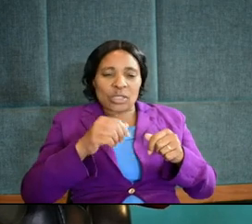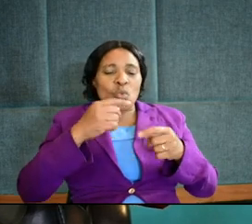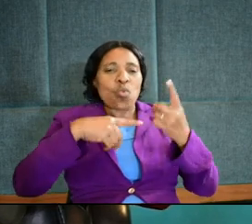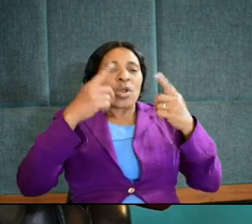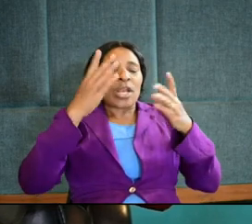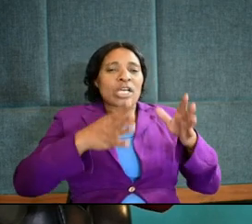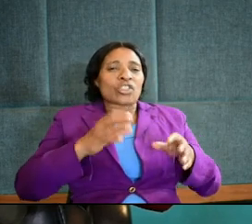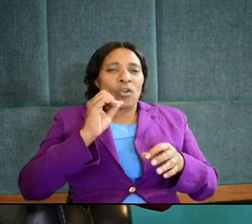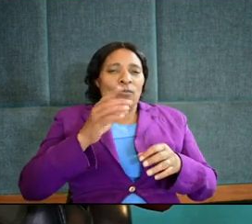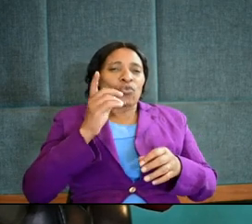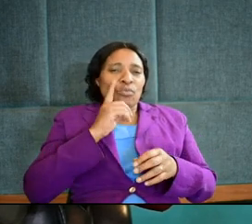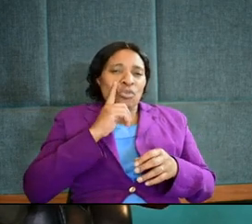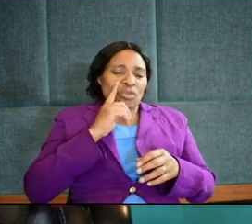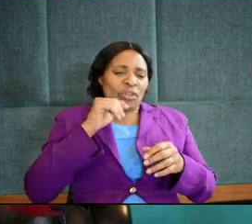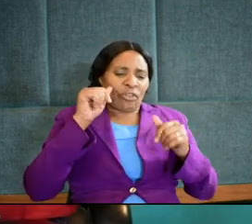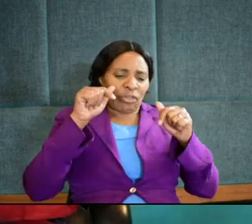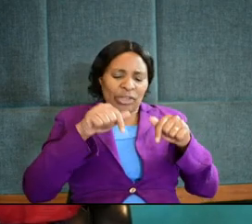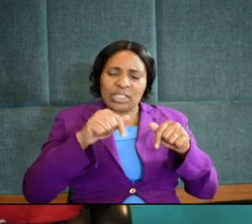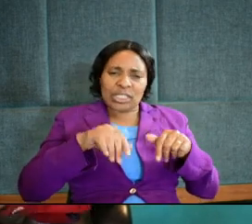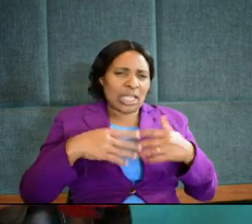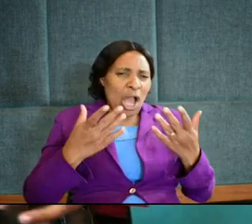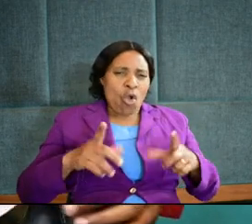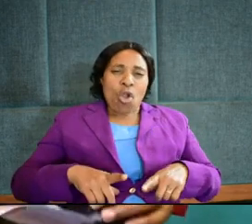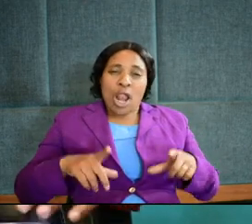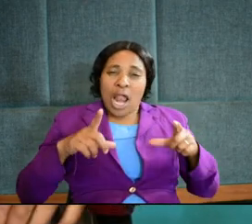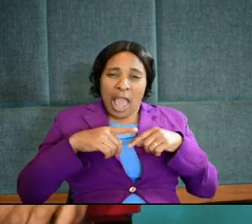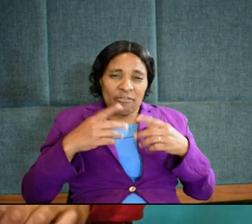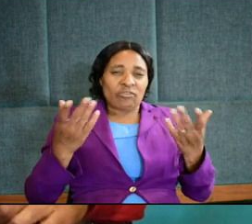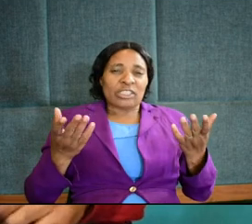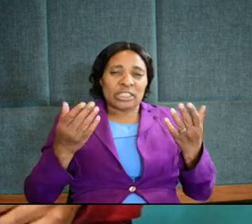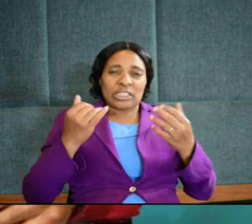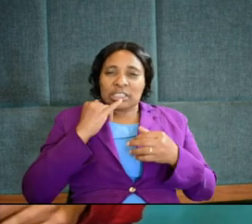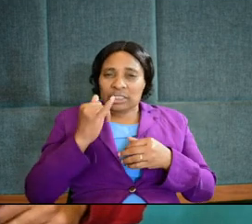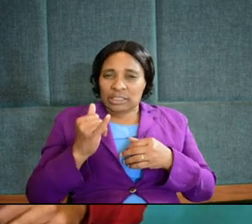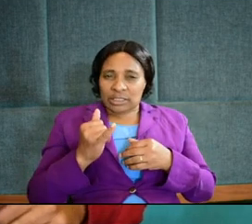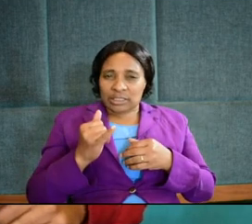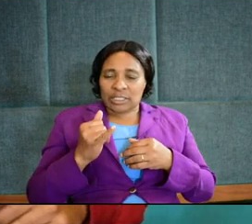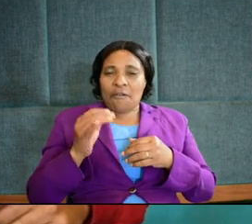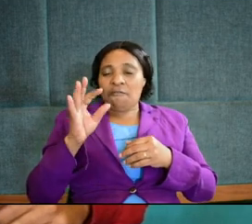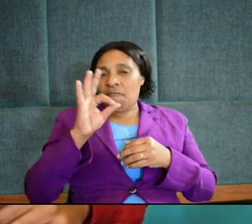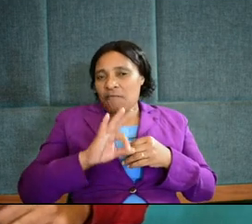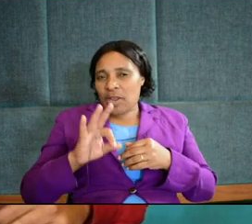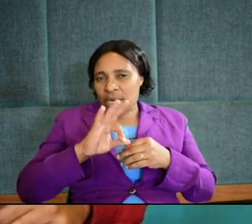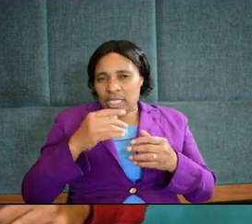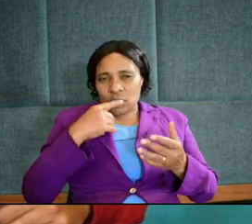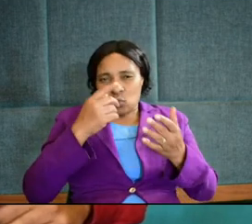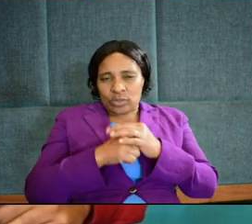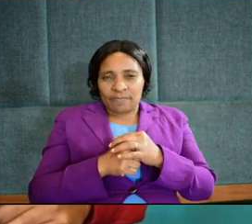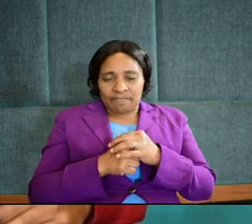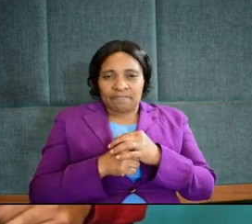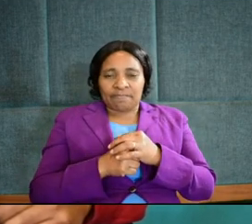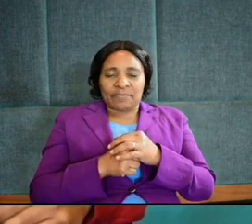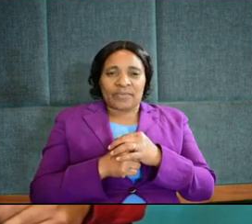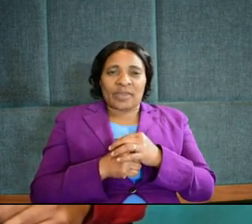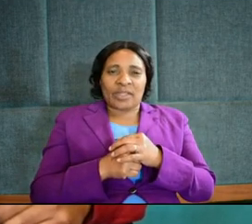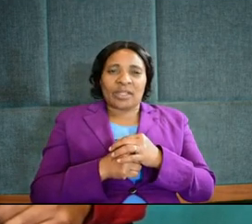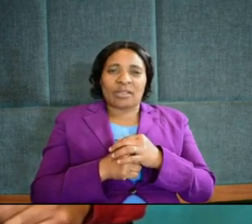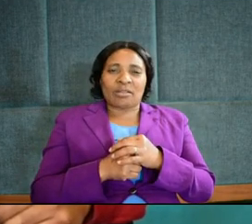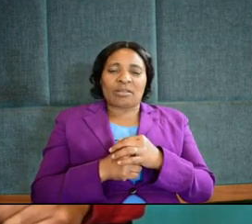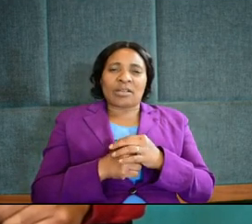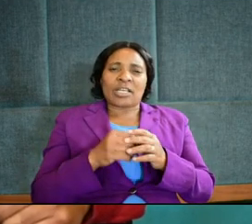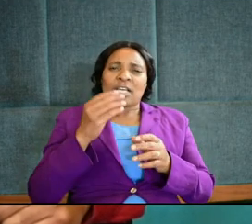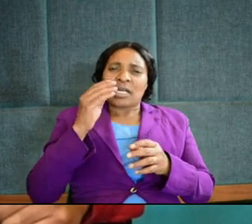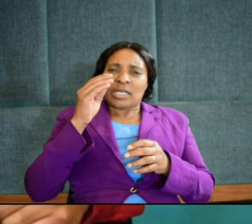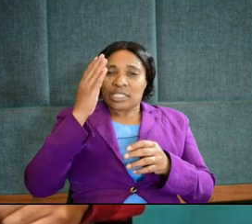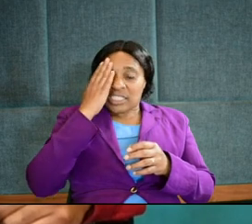just how life is patterned. We'll conclude with Friday, which I'll read, and then finish with a further insight.